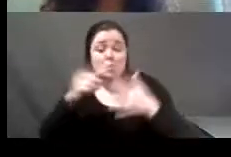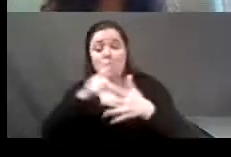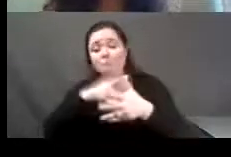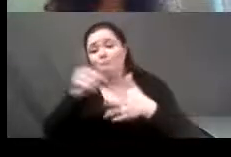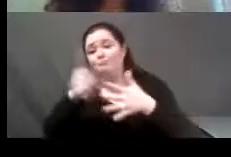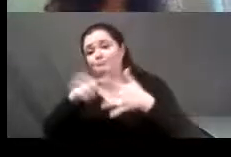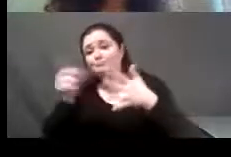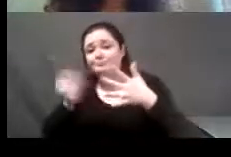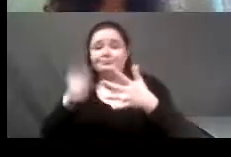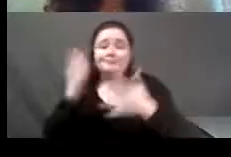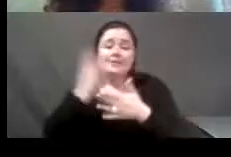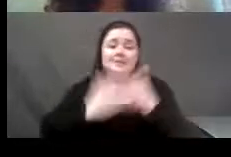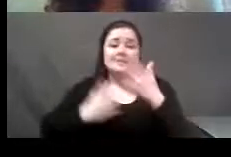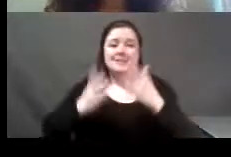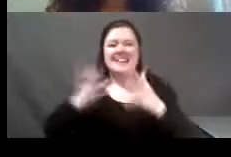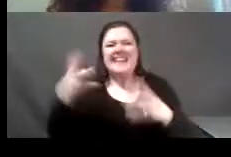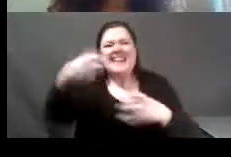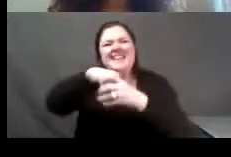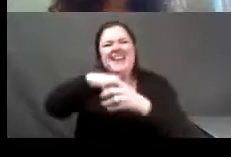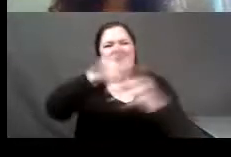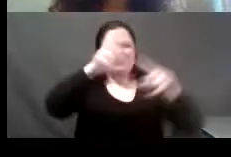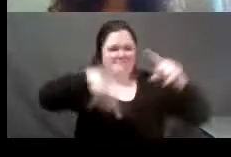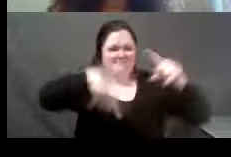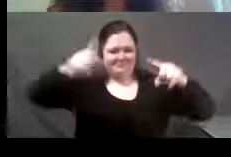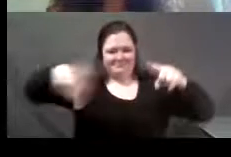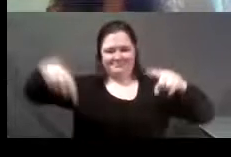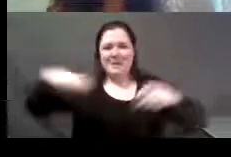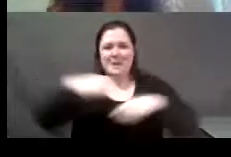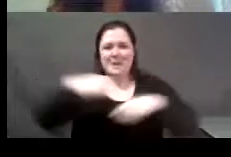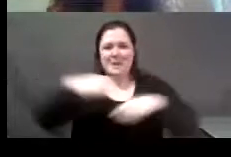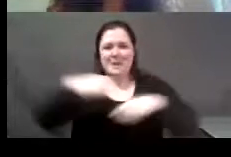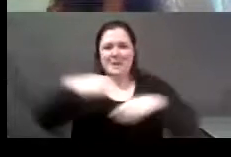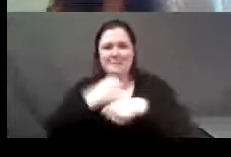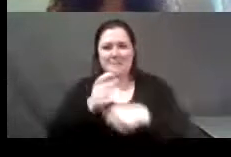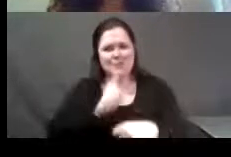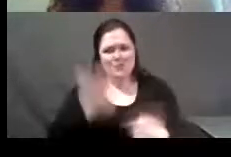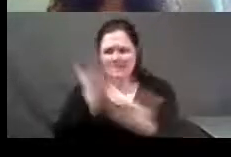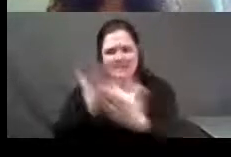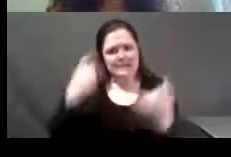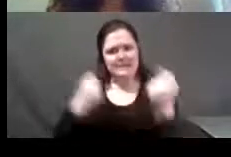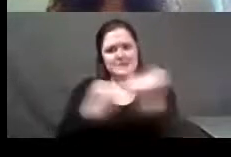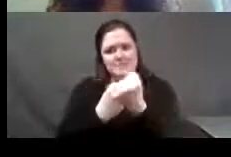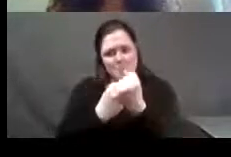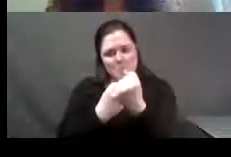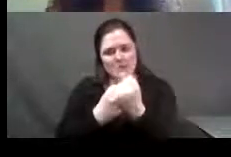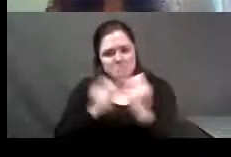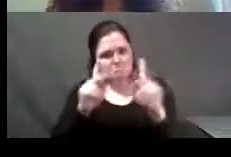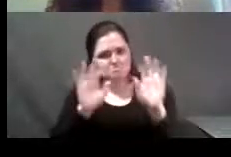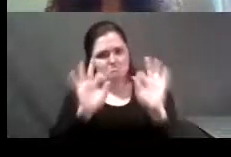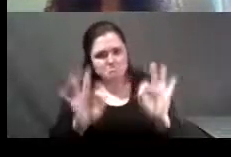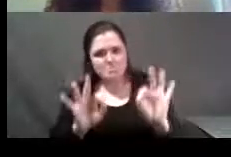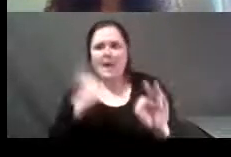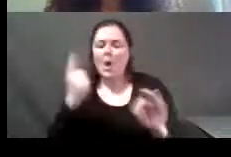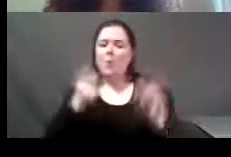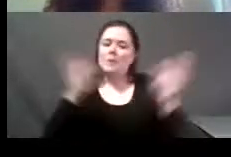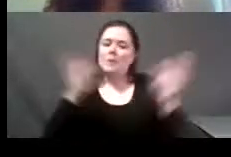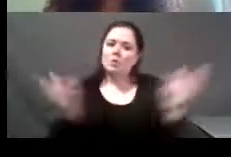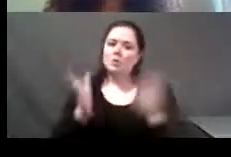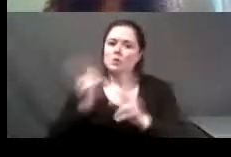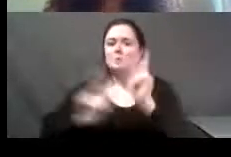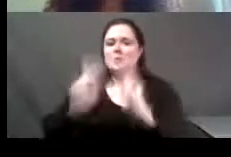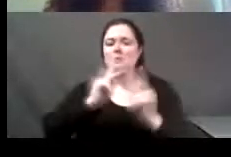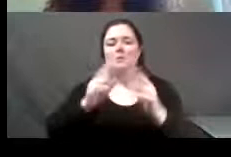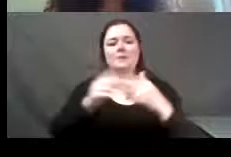people engage in different ways, and just making sure that's validated and okay. I always encourage people to be flexible